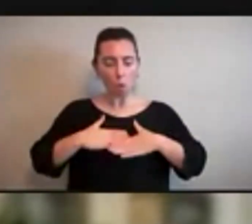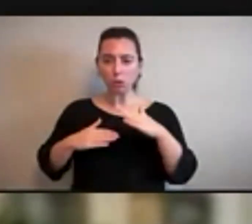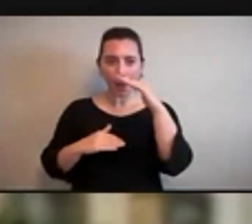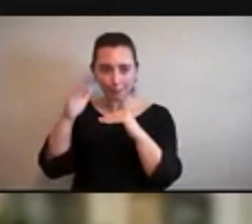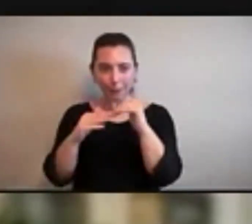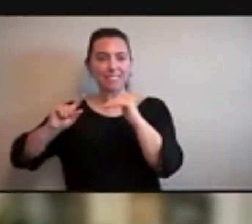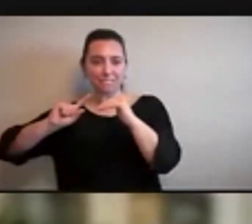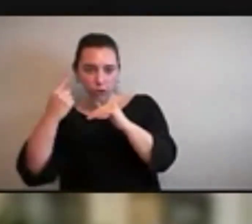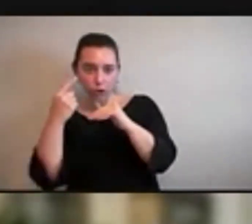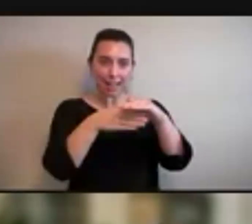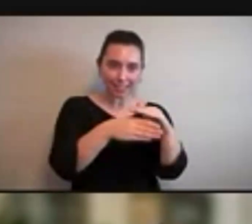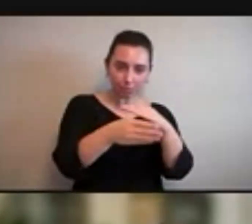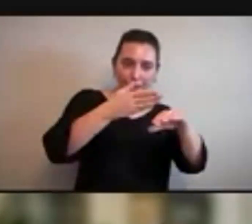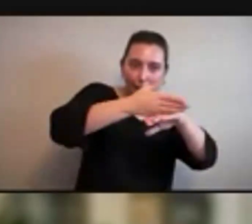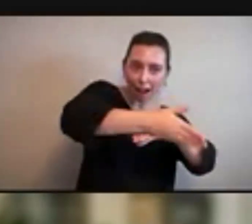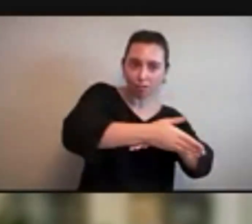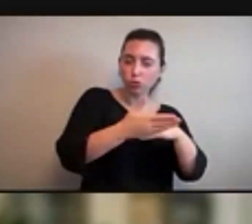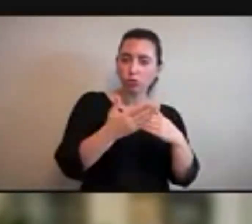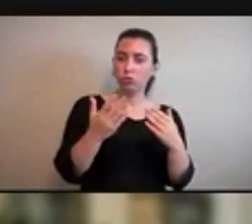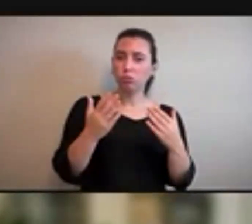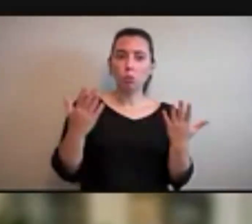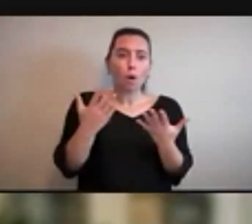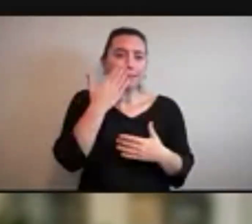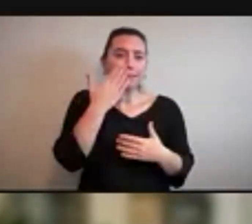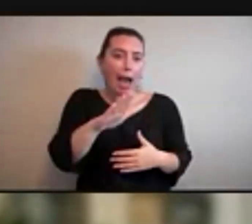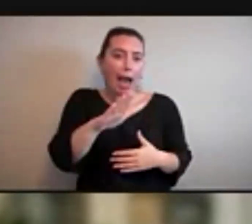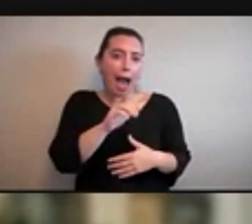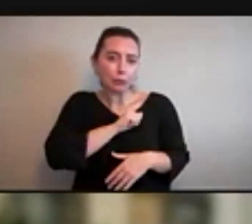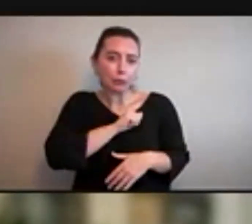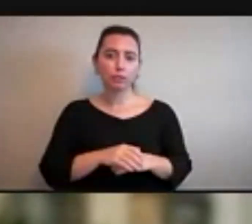how's the attitude there? I mean,